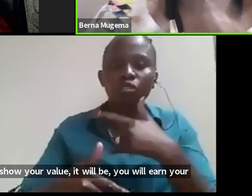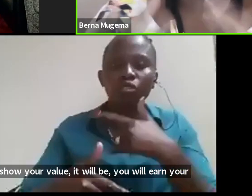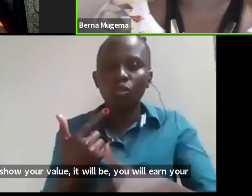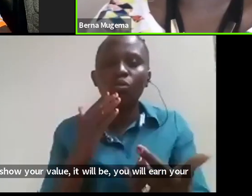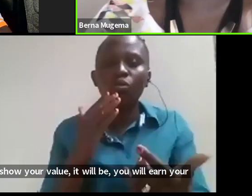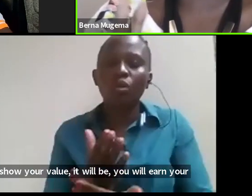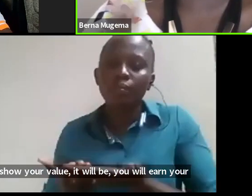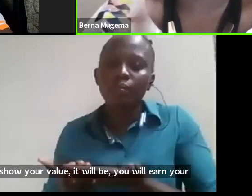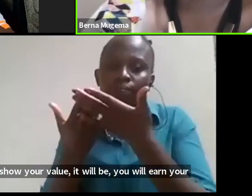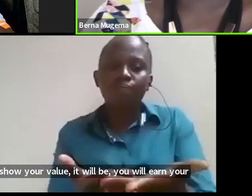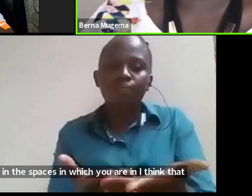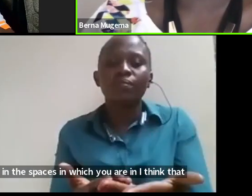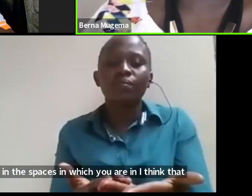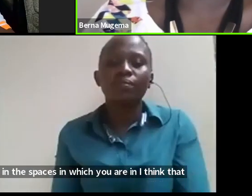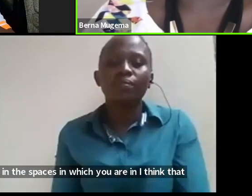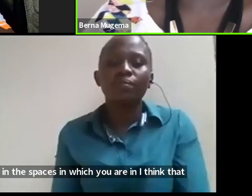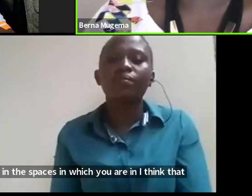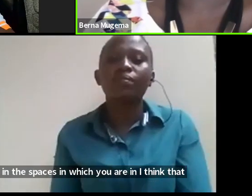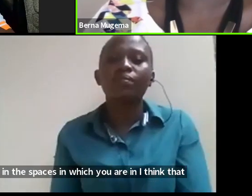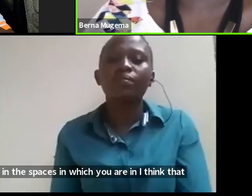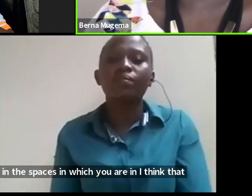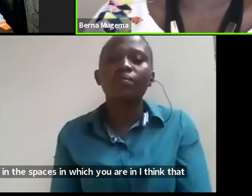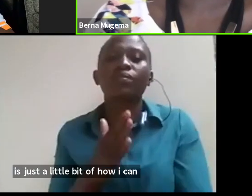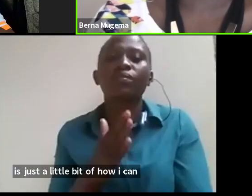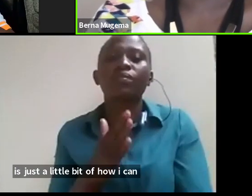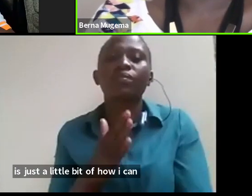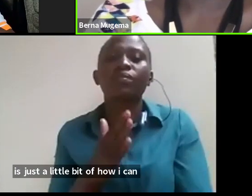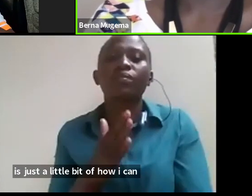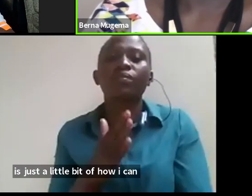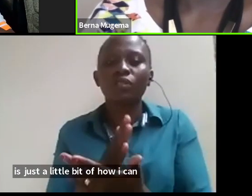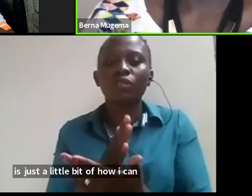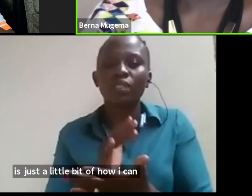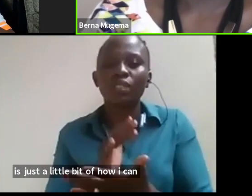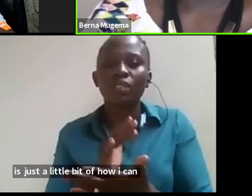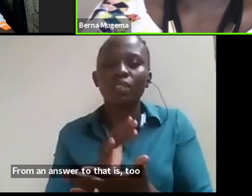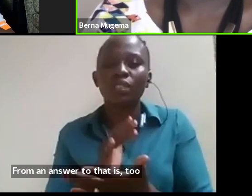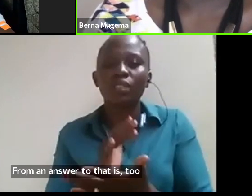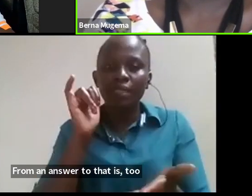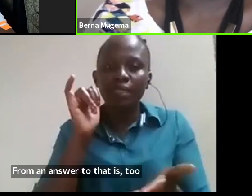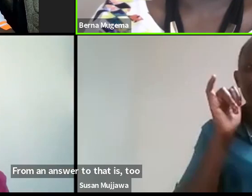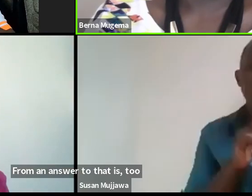that is just a little bit of how I can frame an answer to that.